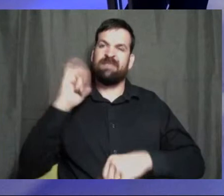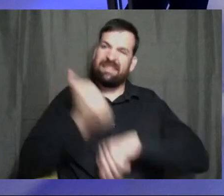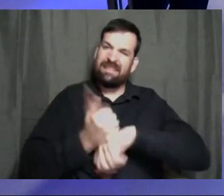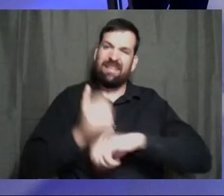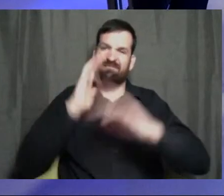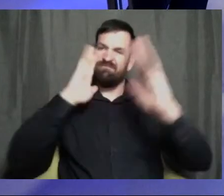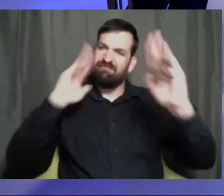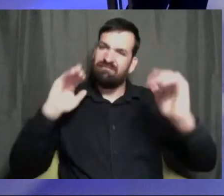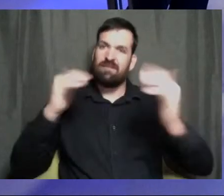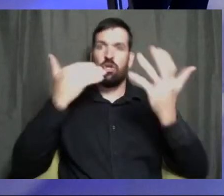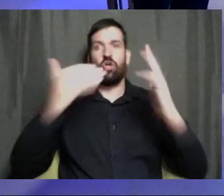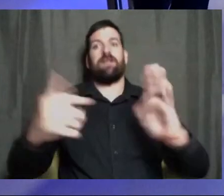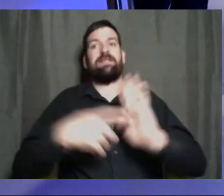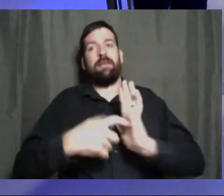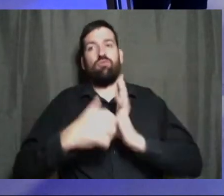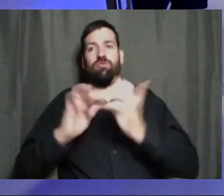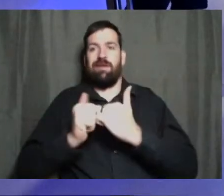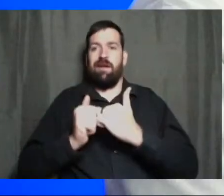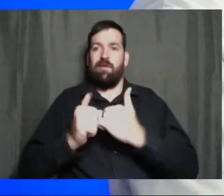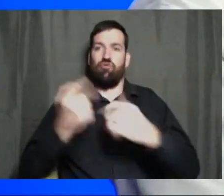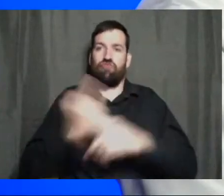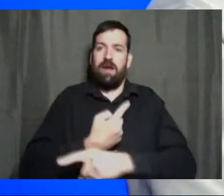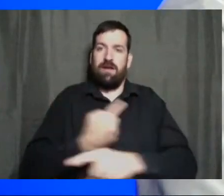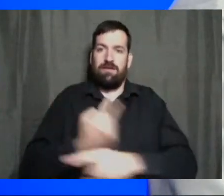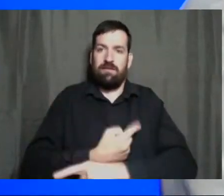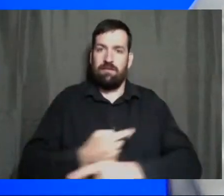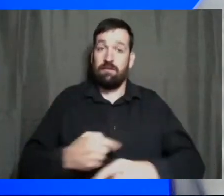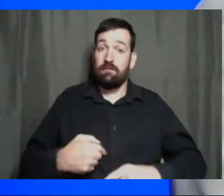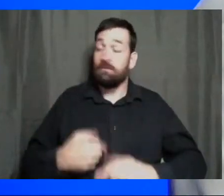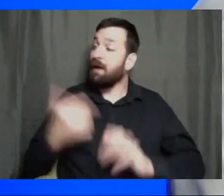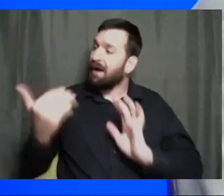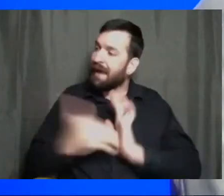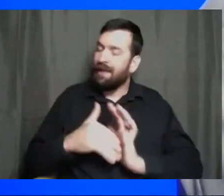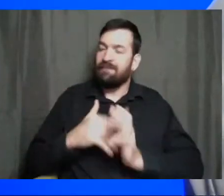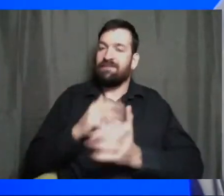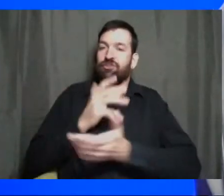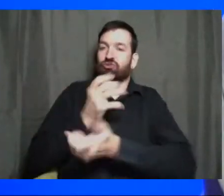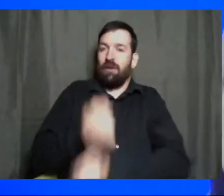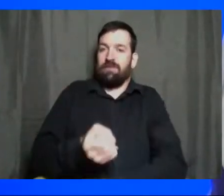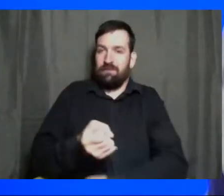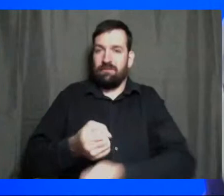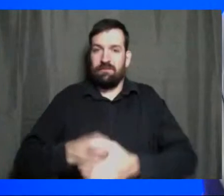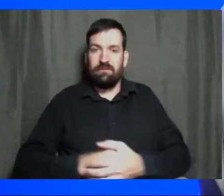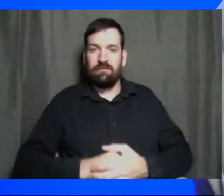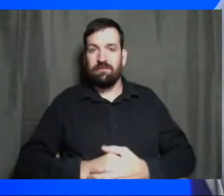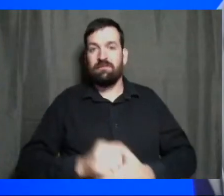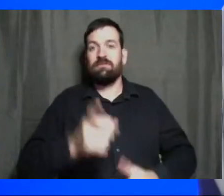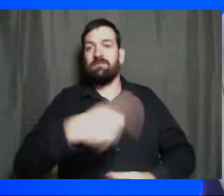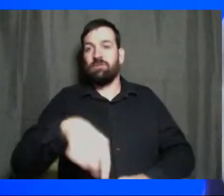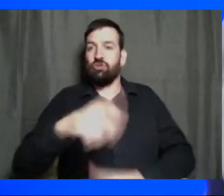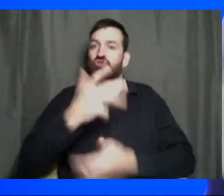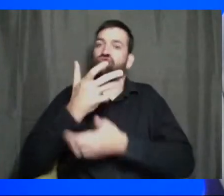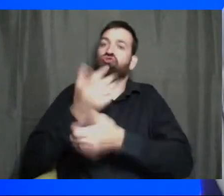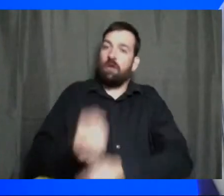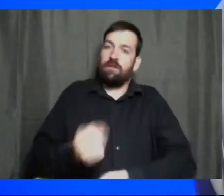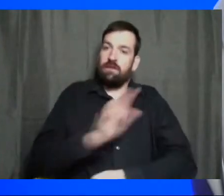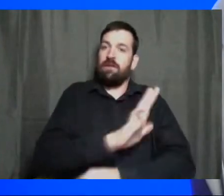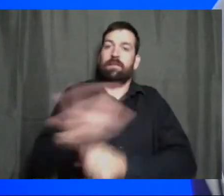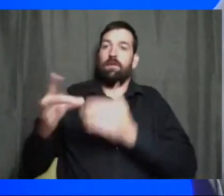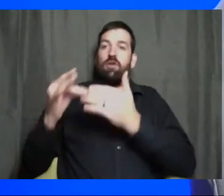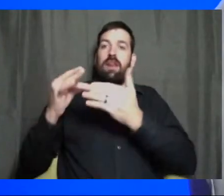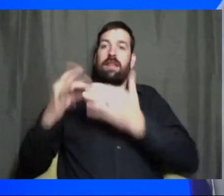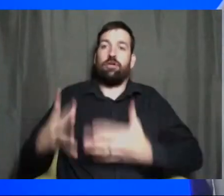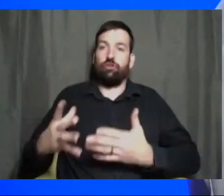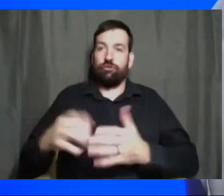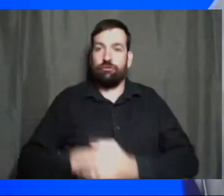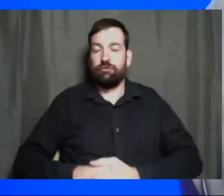of how to do it right. Well, and again, it's trust. They trust their leaders, and that's their, and they